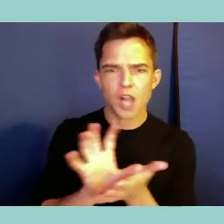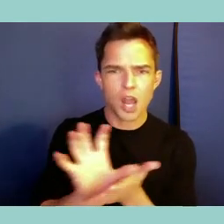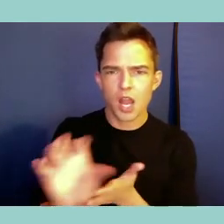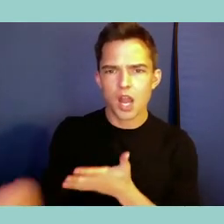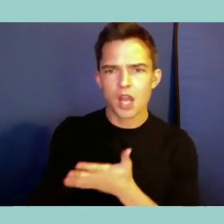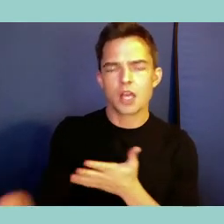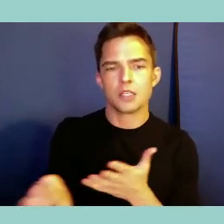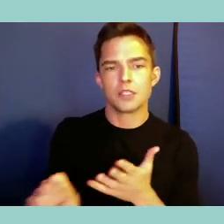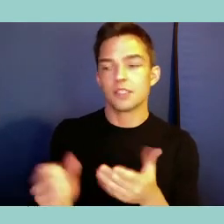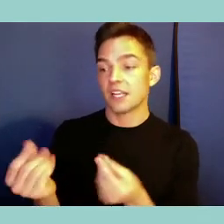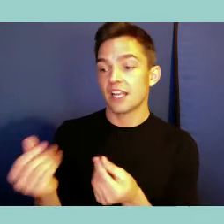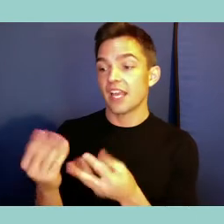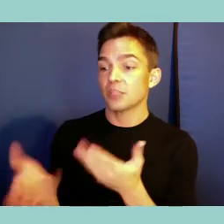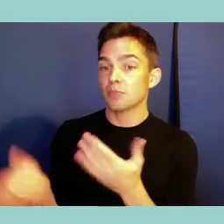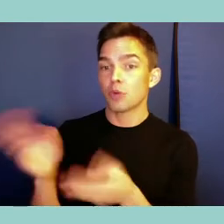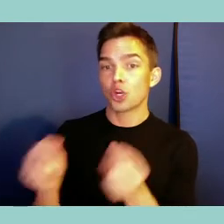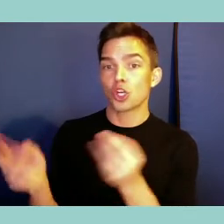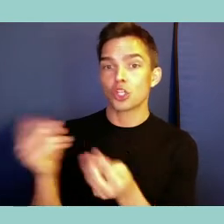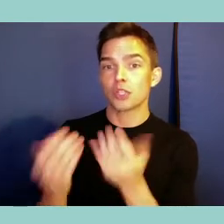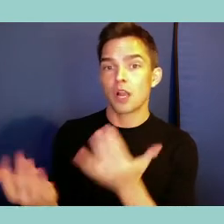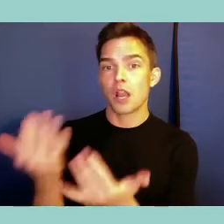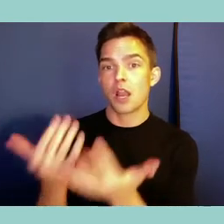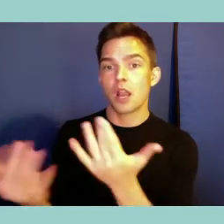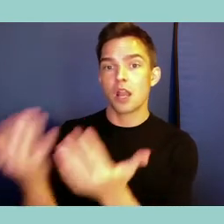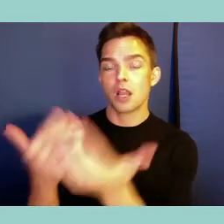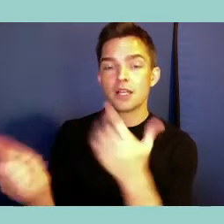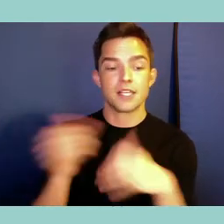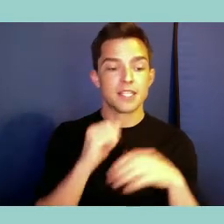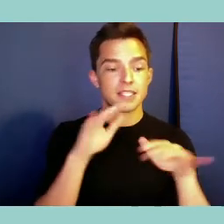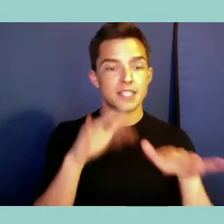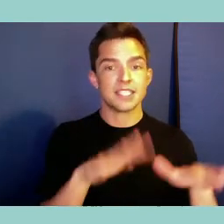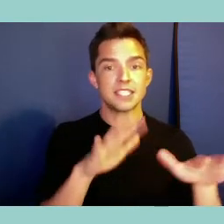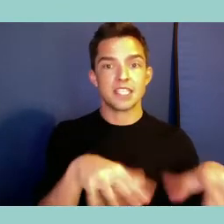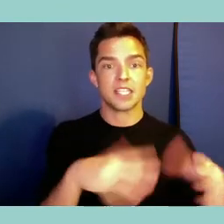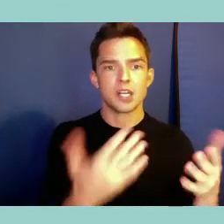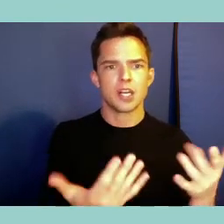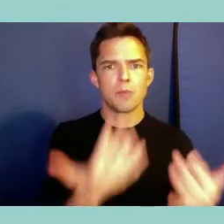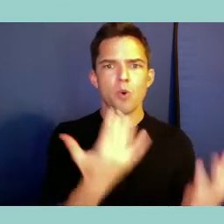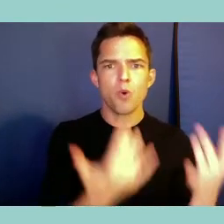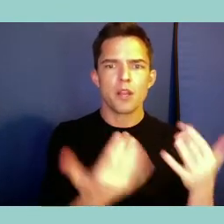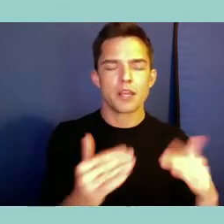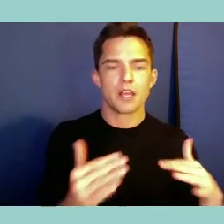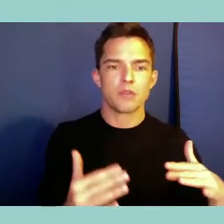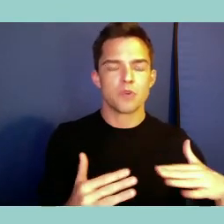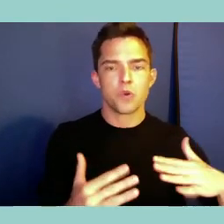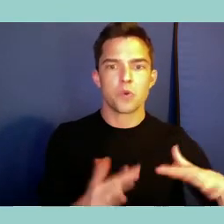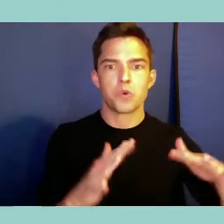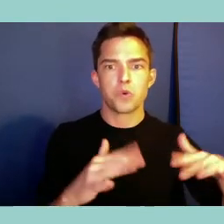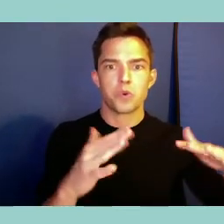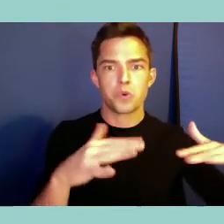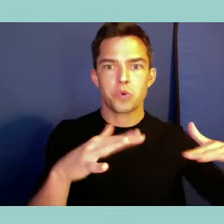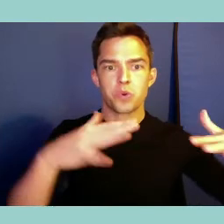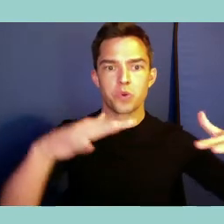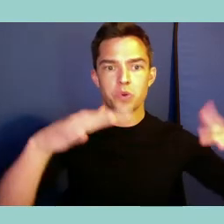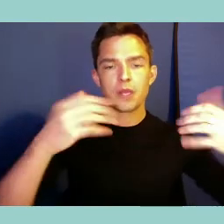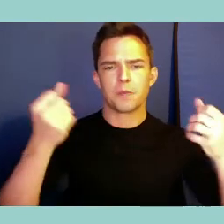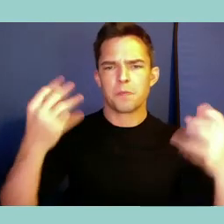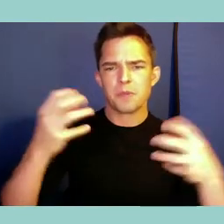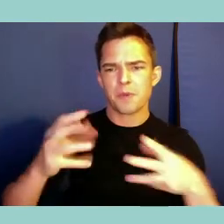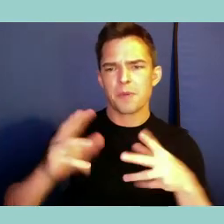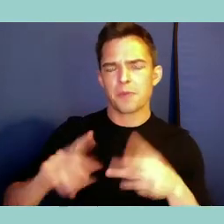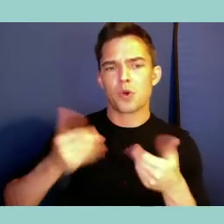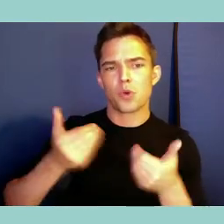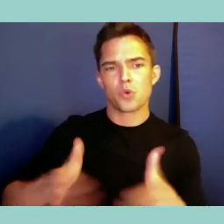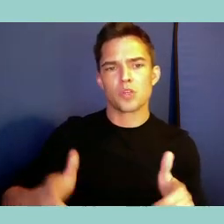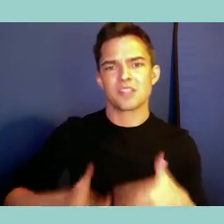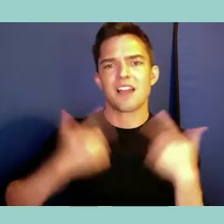is burned and burning. The seas are boiling and rising. Countless beings lose